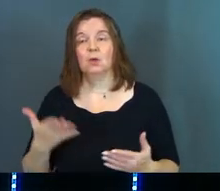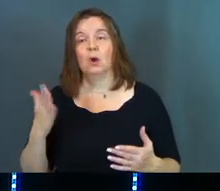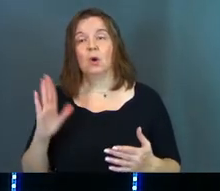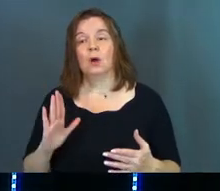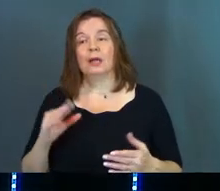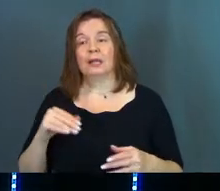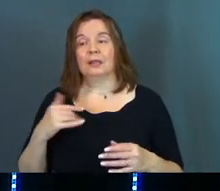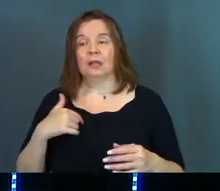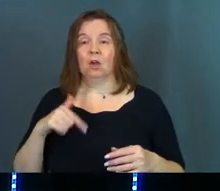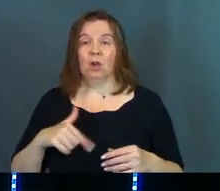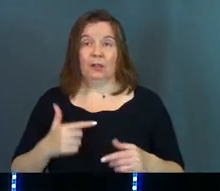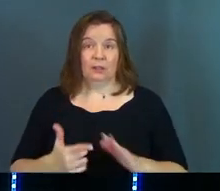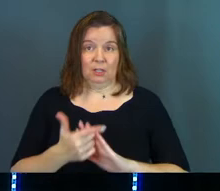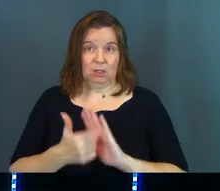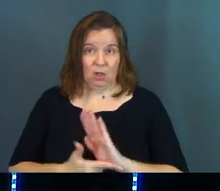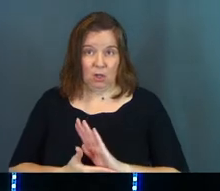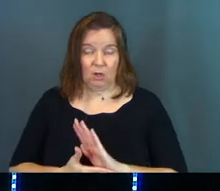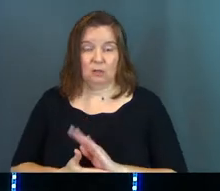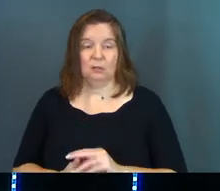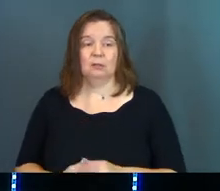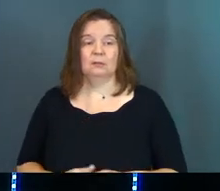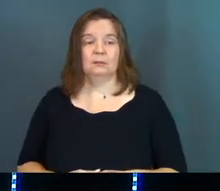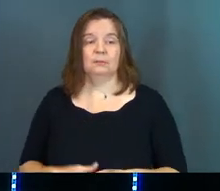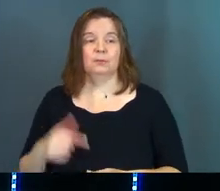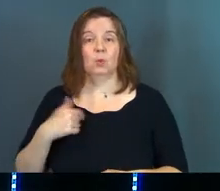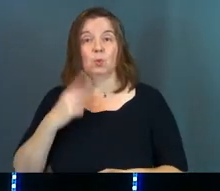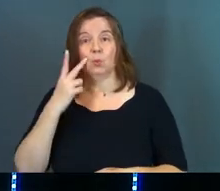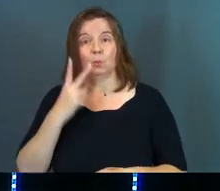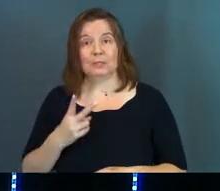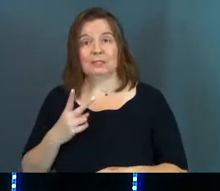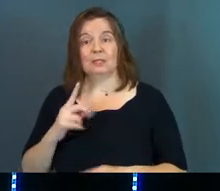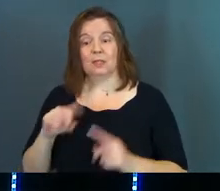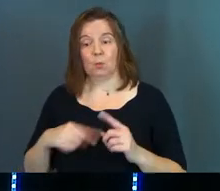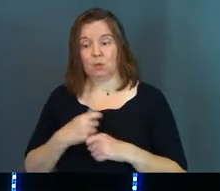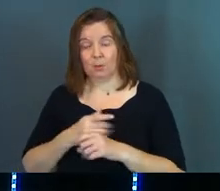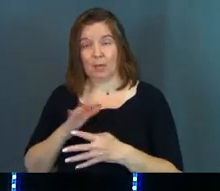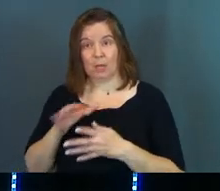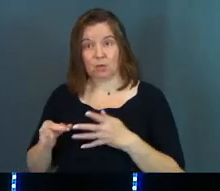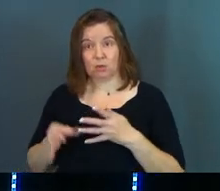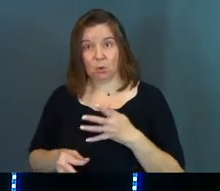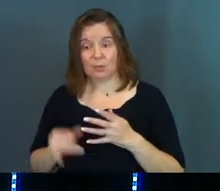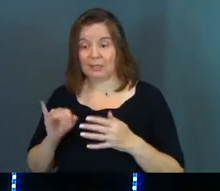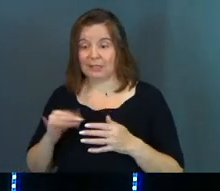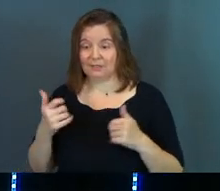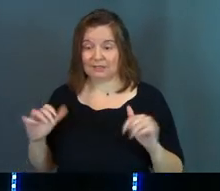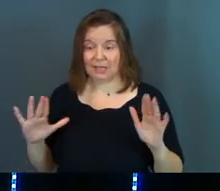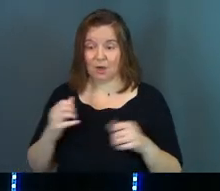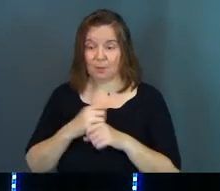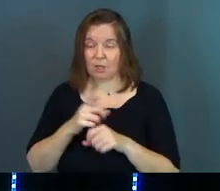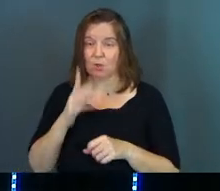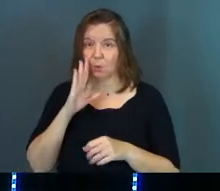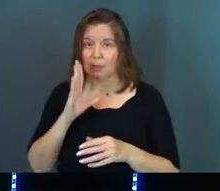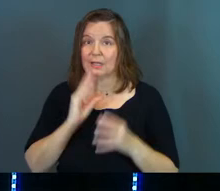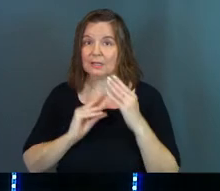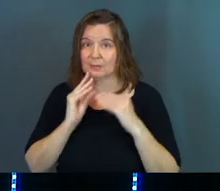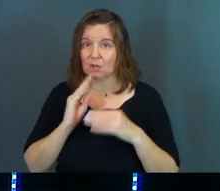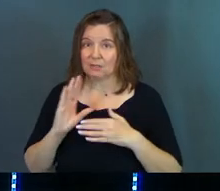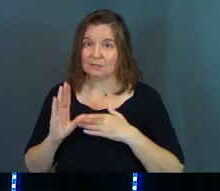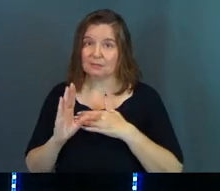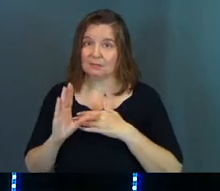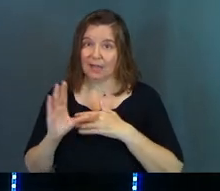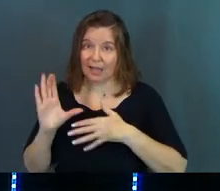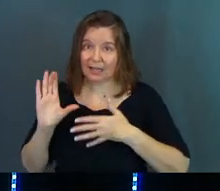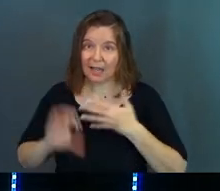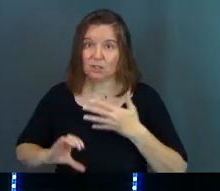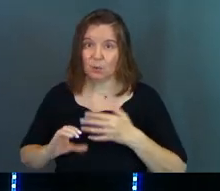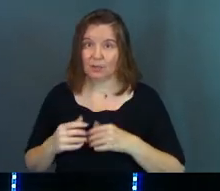God, in this law, we see that, hey, when you make a choice, even if sacrifices are made, you will experience a consequence. And we